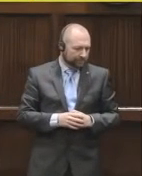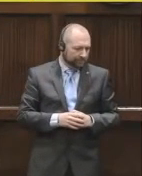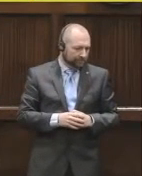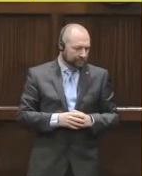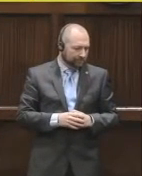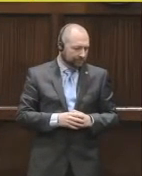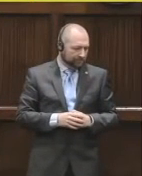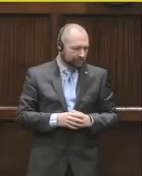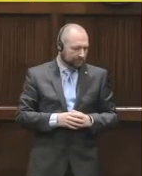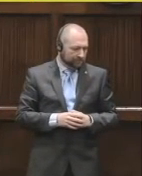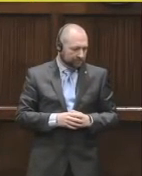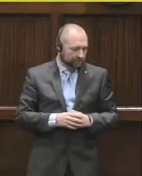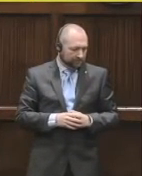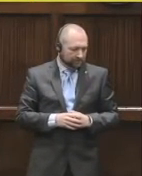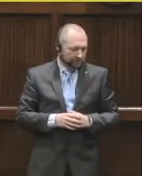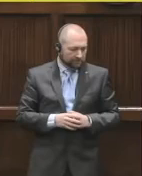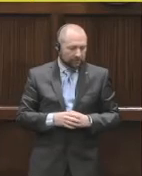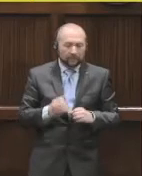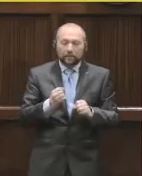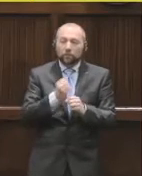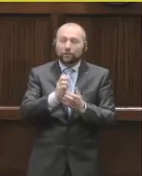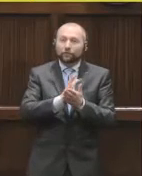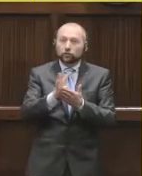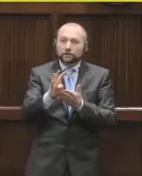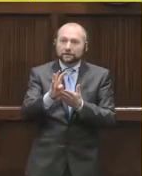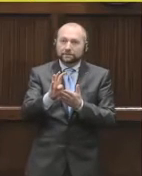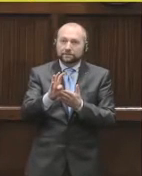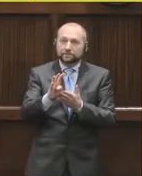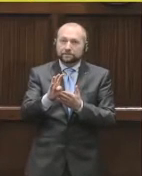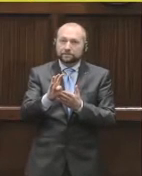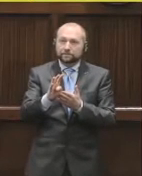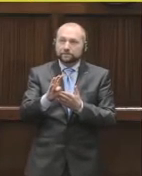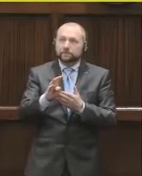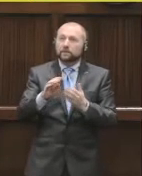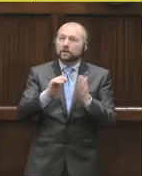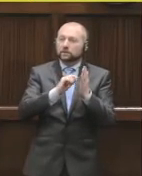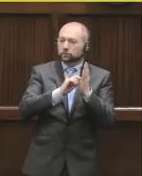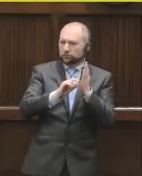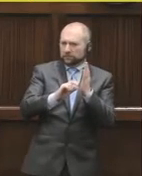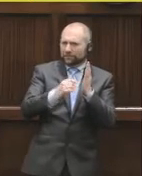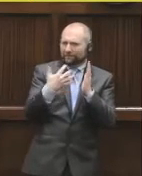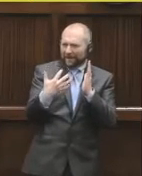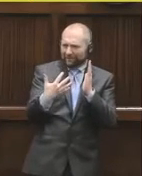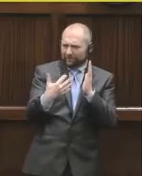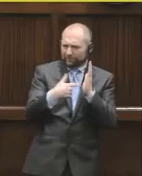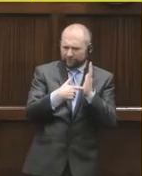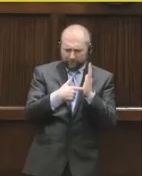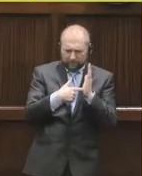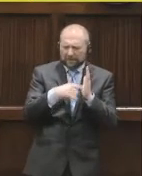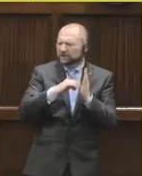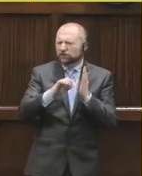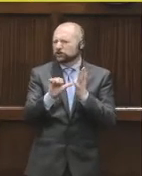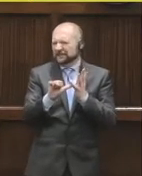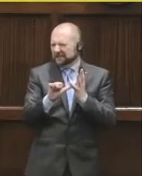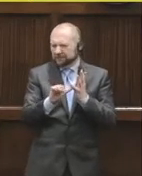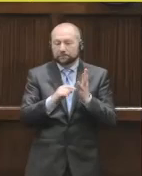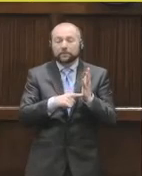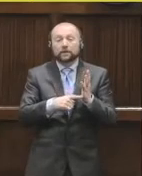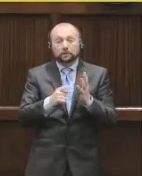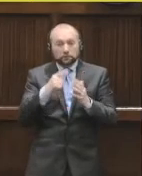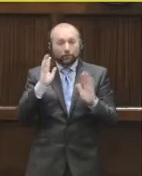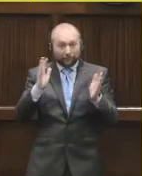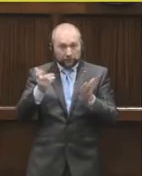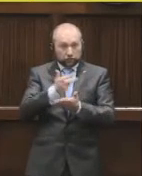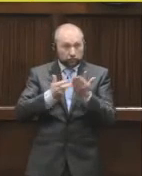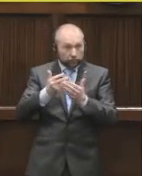So number 14, which is still Section 5 or Section 6, already discussed with one. Is